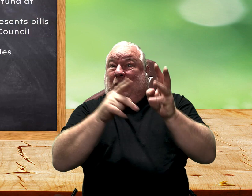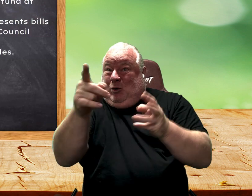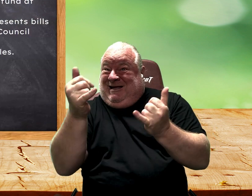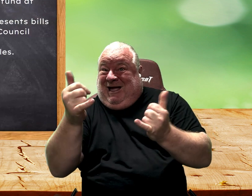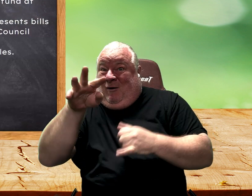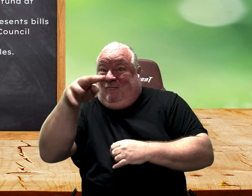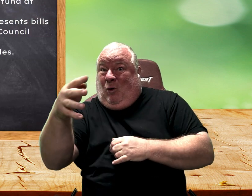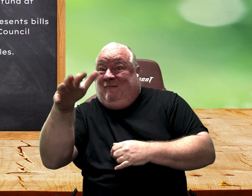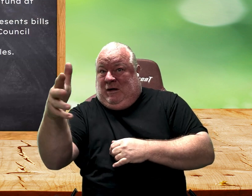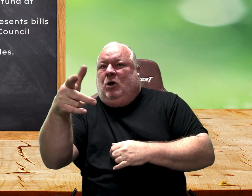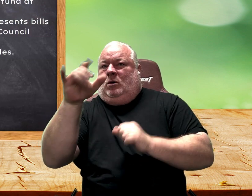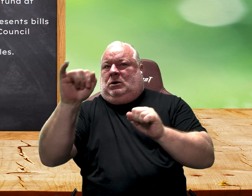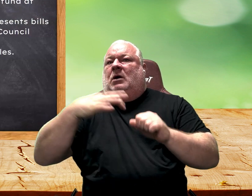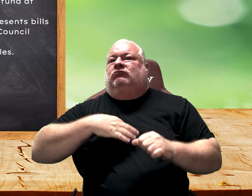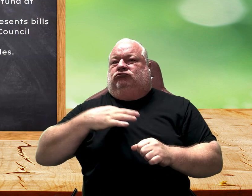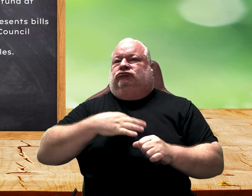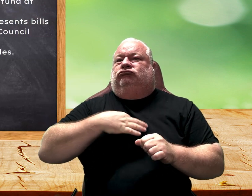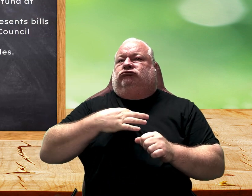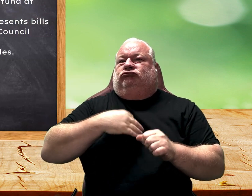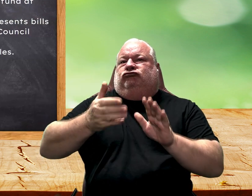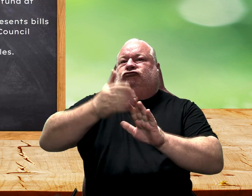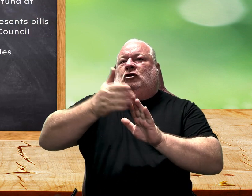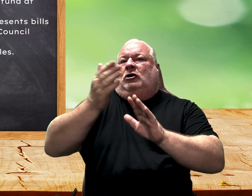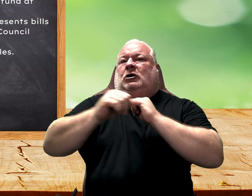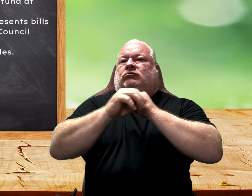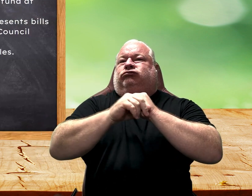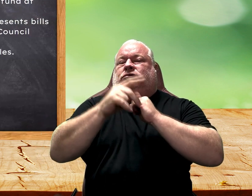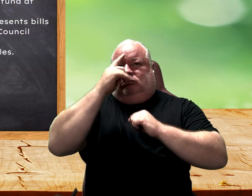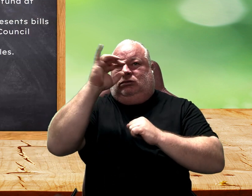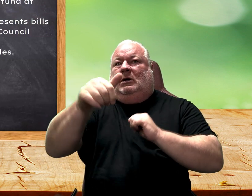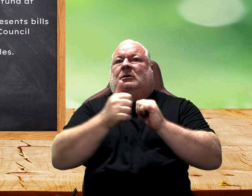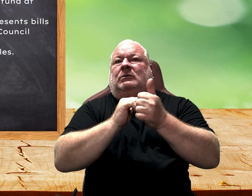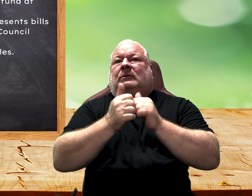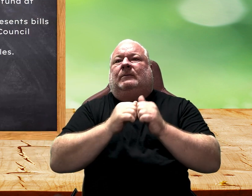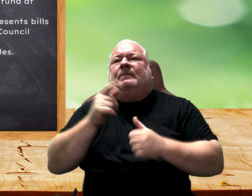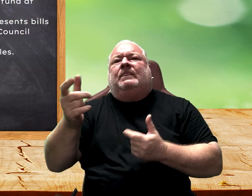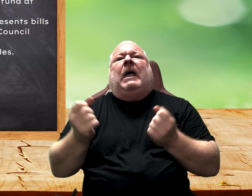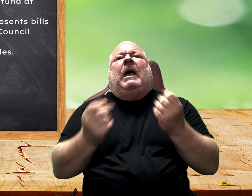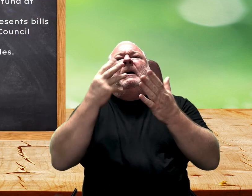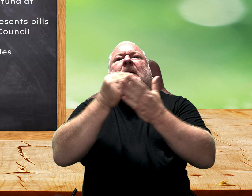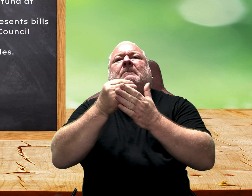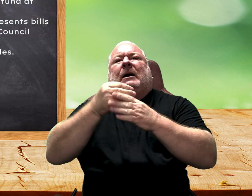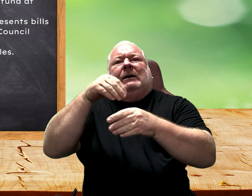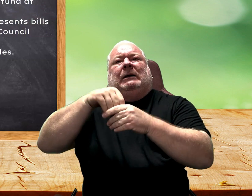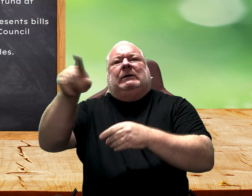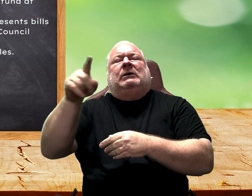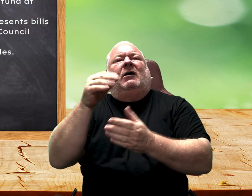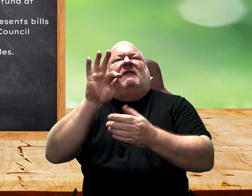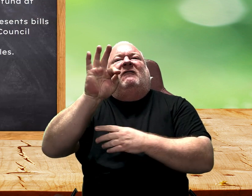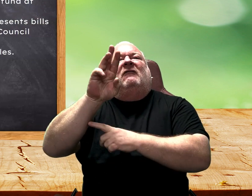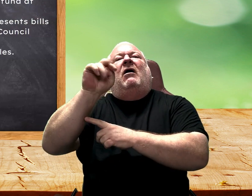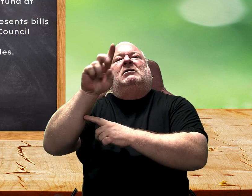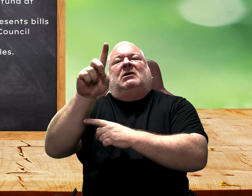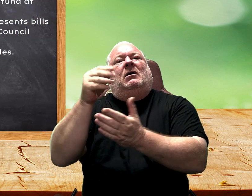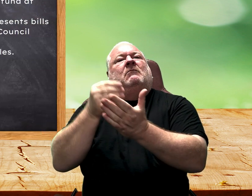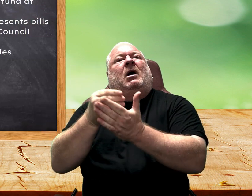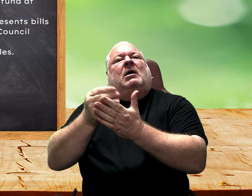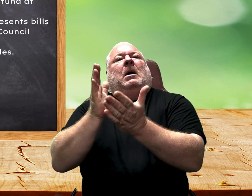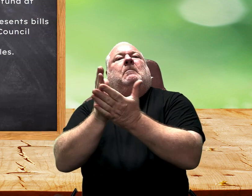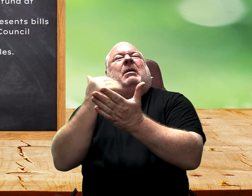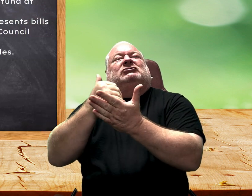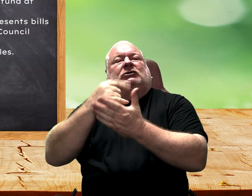5th graders may run for it this election. Treasurer reports on the amount of money in the student council fund at each